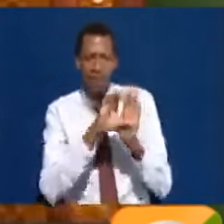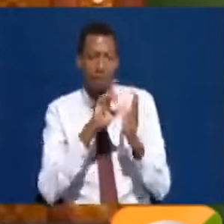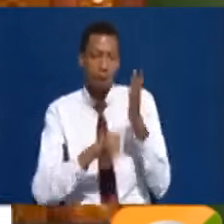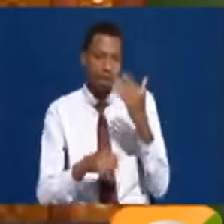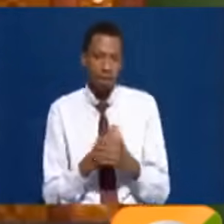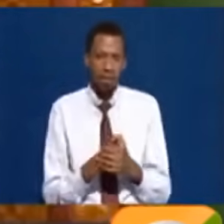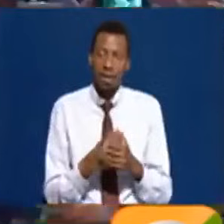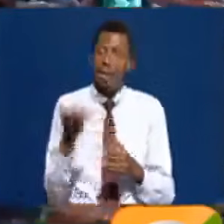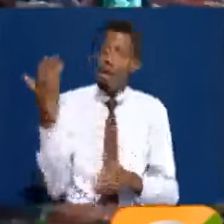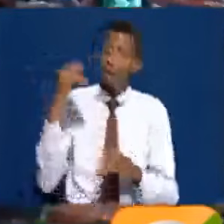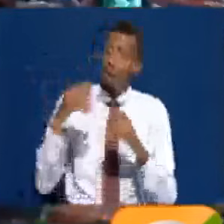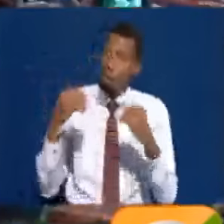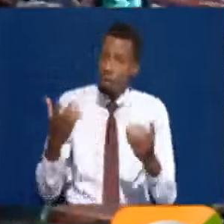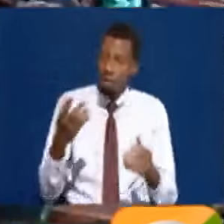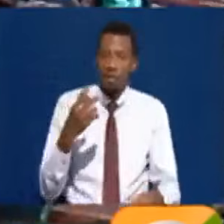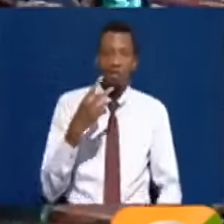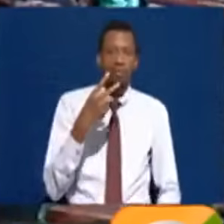from 250